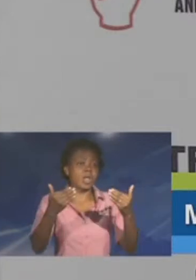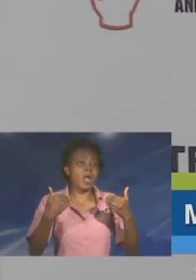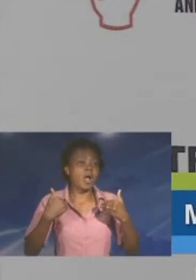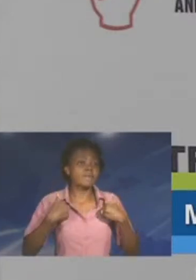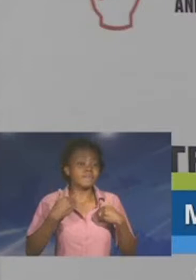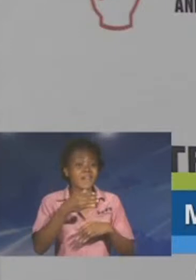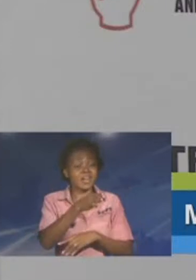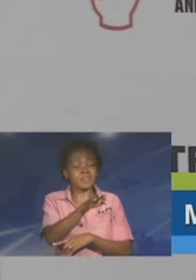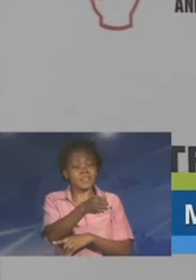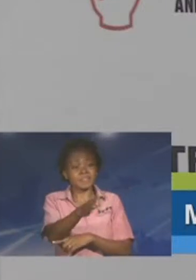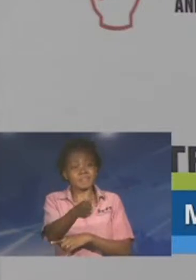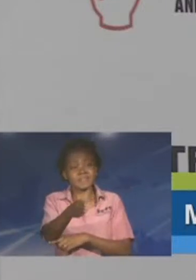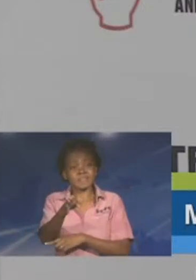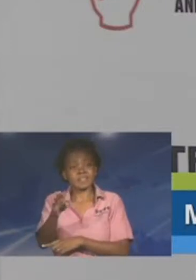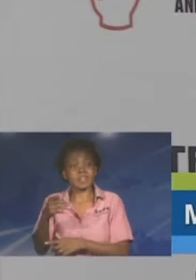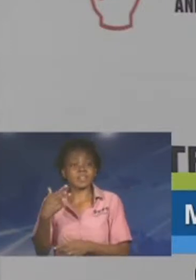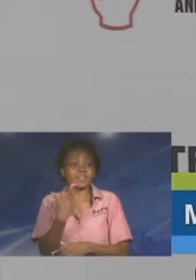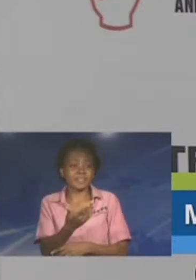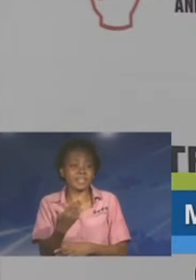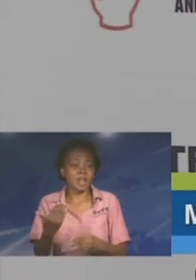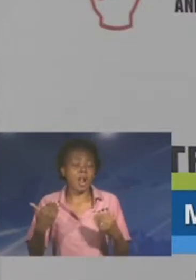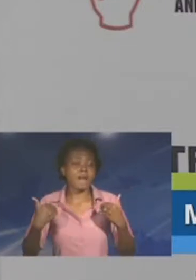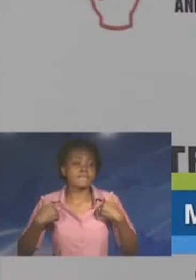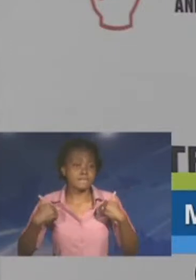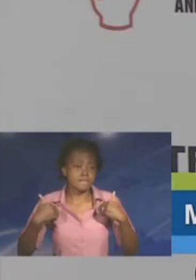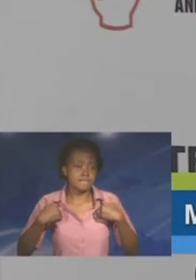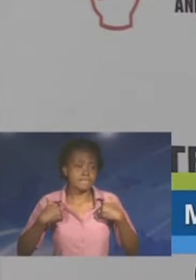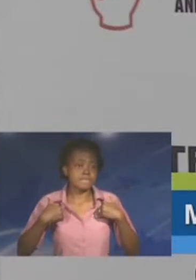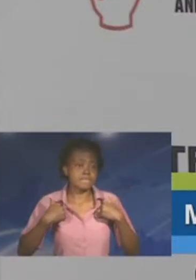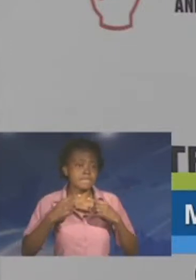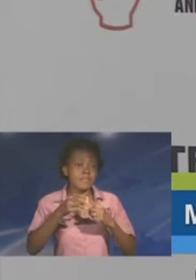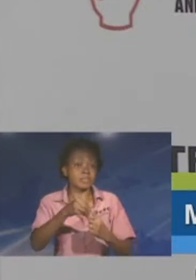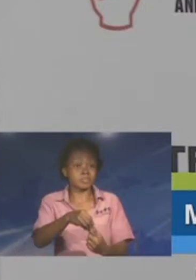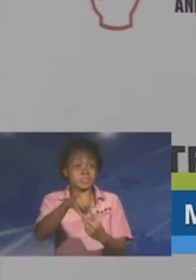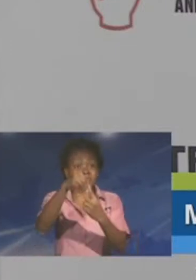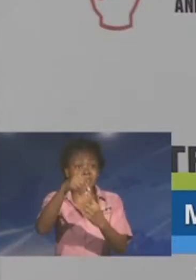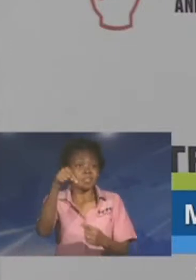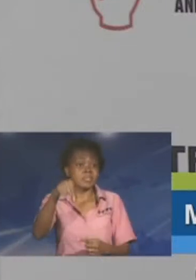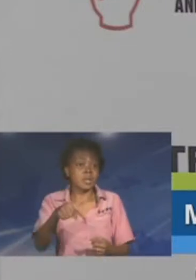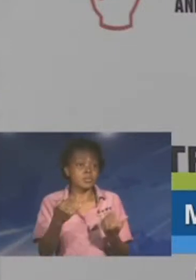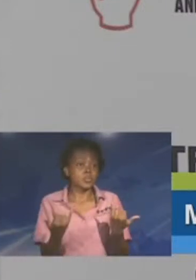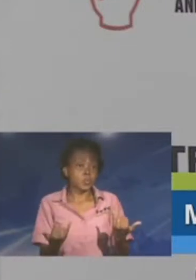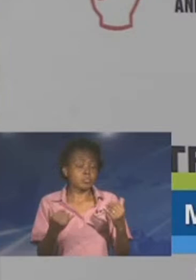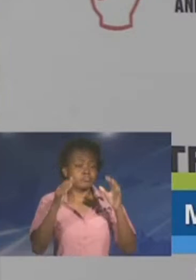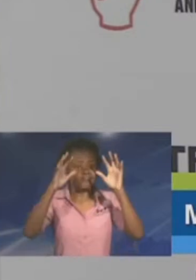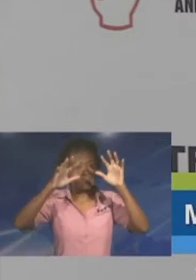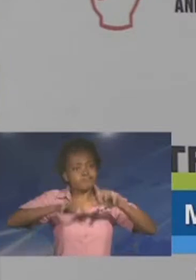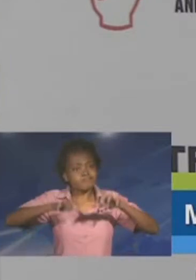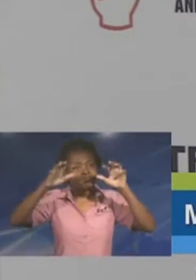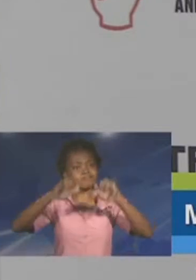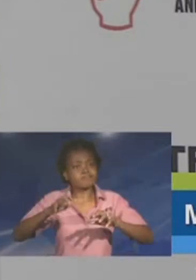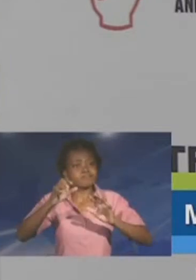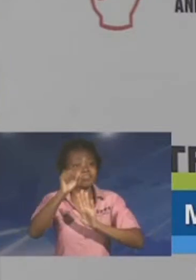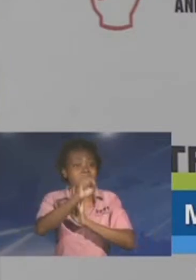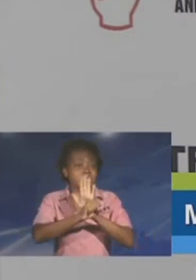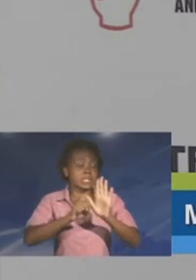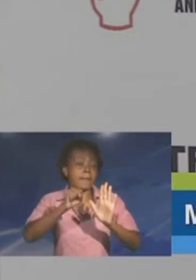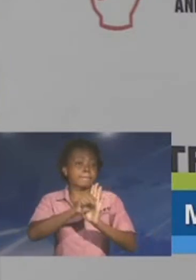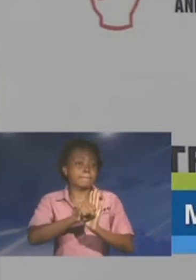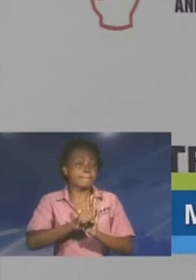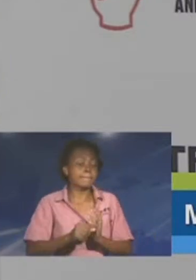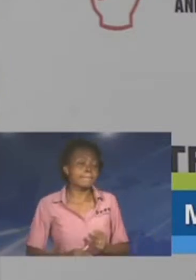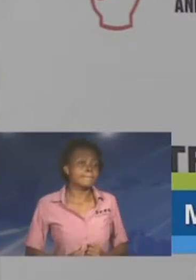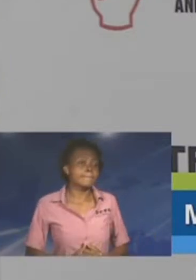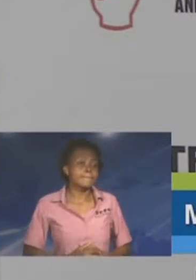activities that are related to the rainy season as it relates to vector-borne disease, as well as foodborne illnesses and surveillance for those